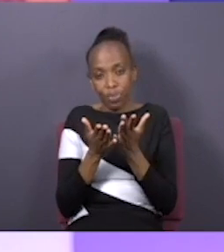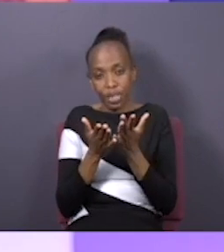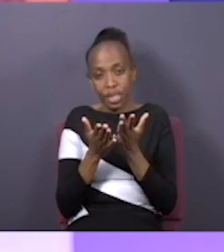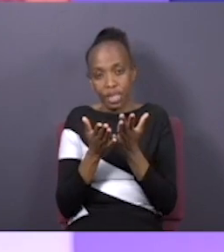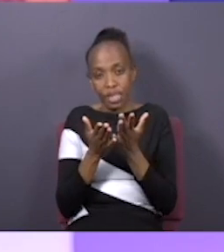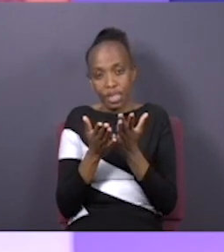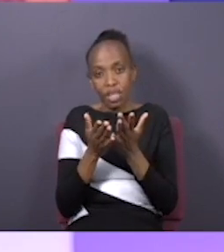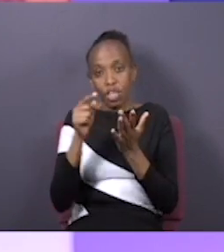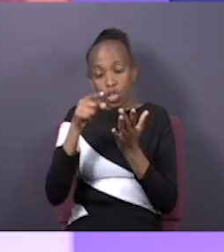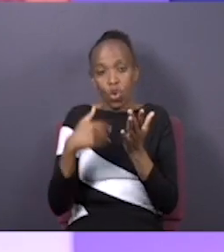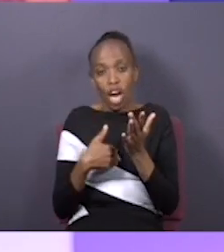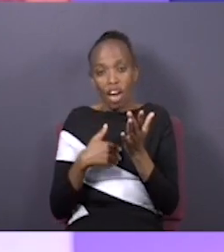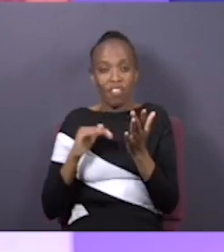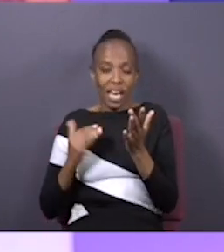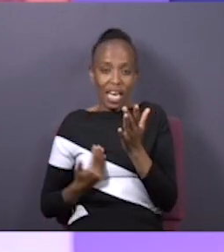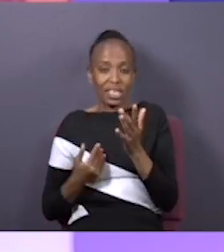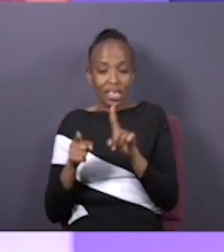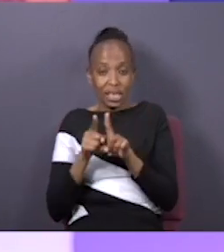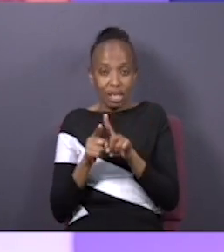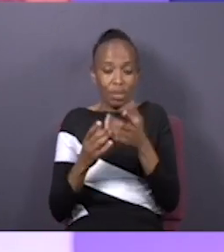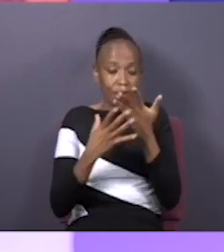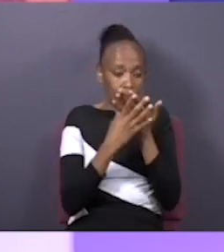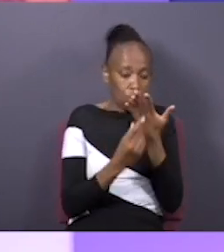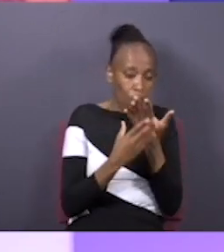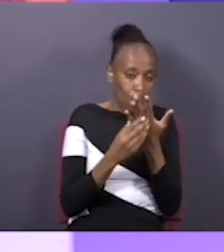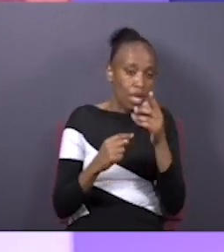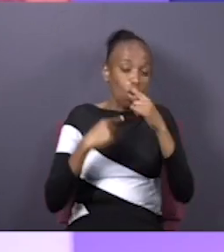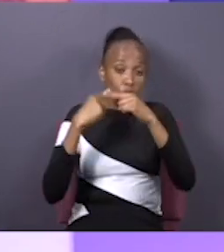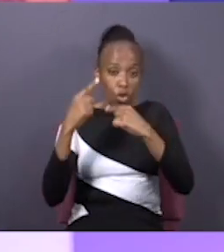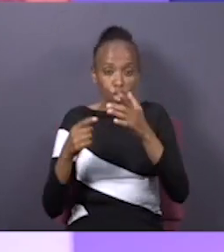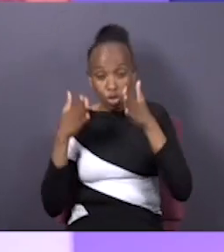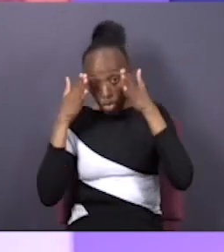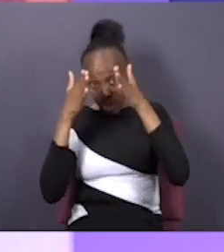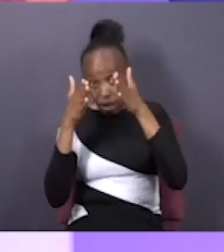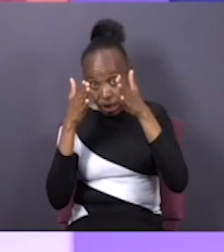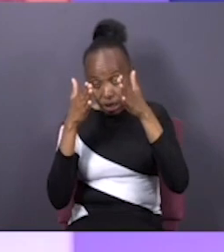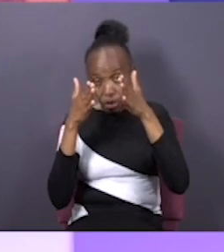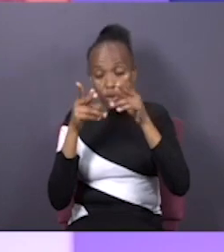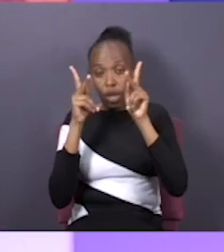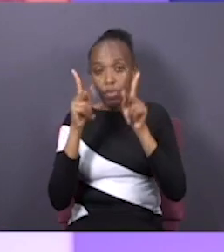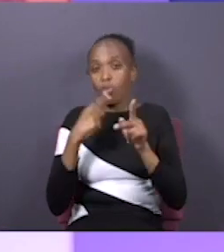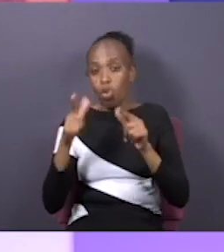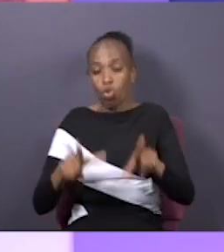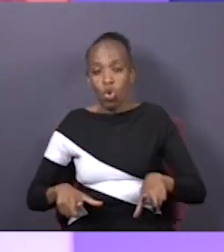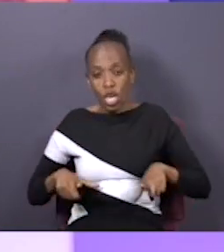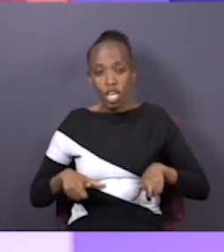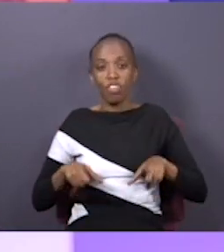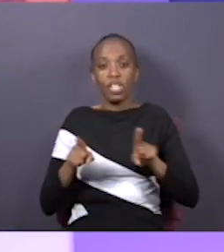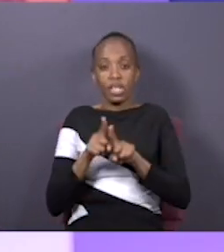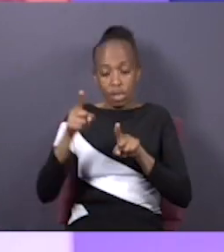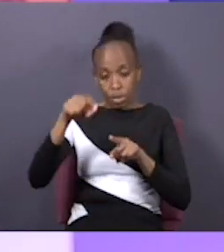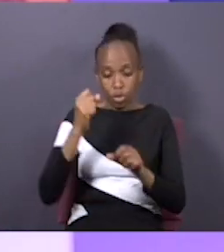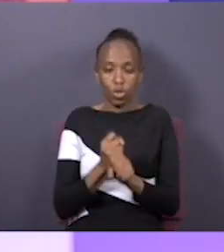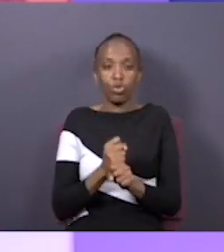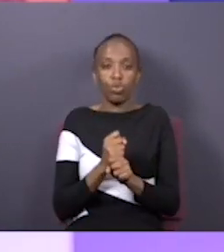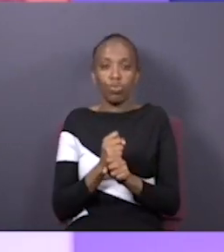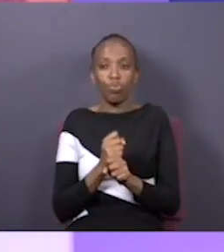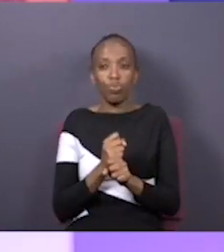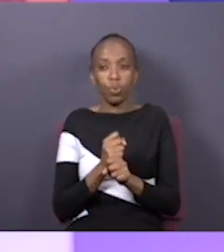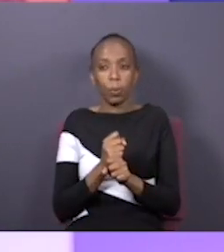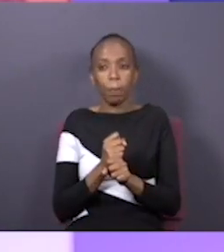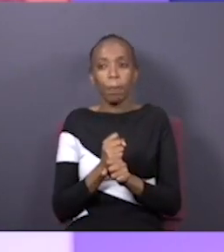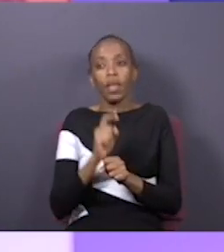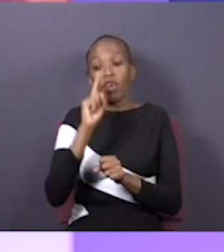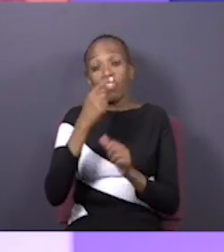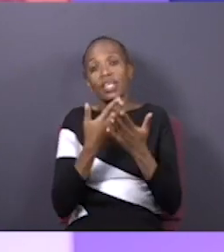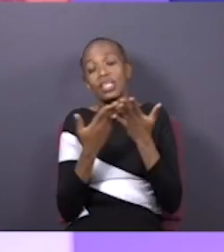as you have us as a model, keep your eyes on those who live as we do."